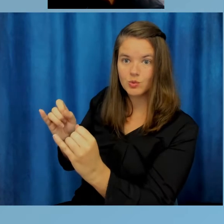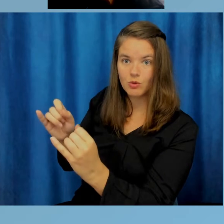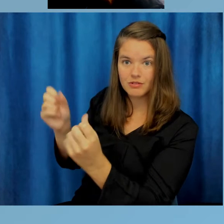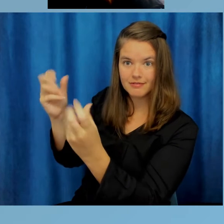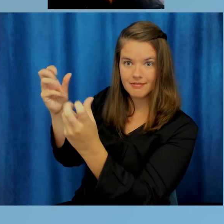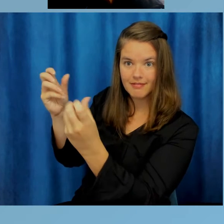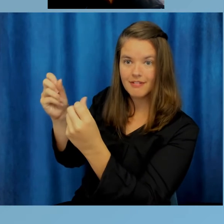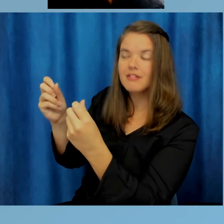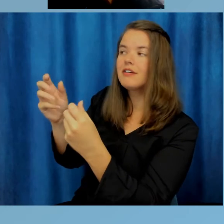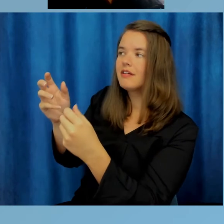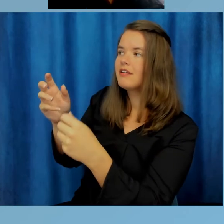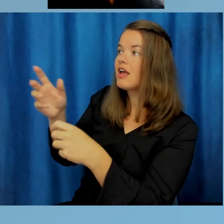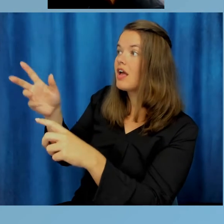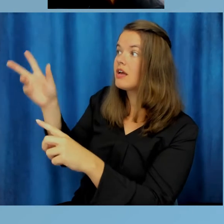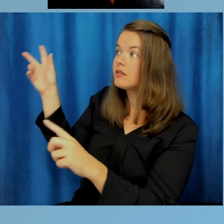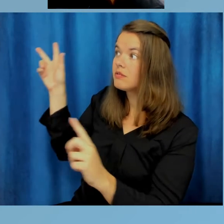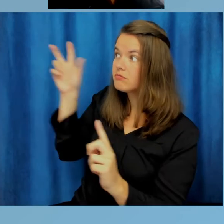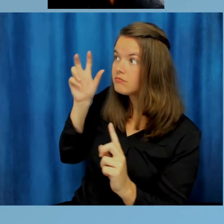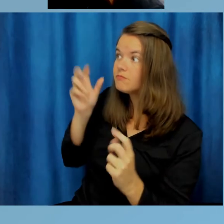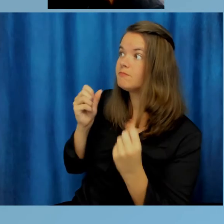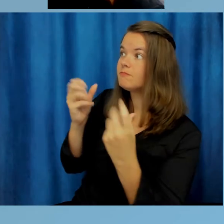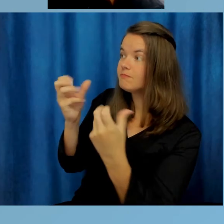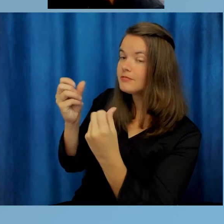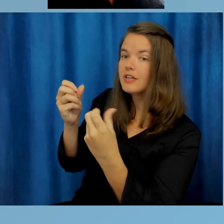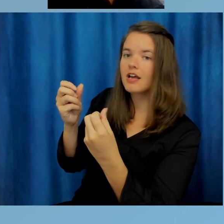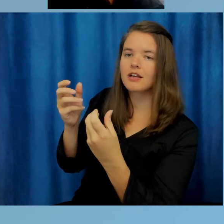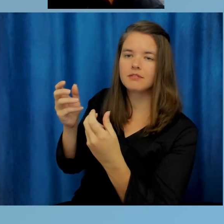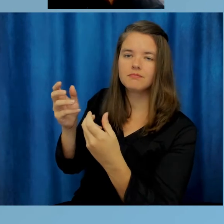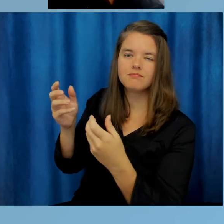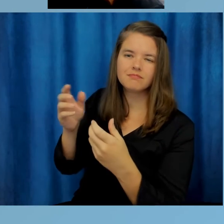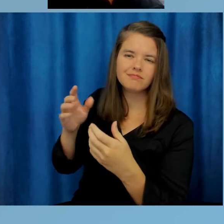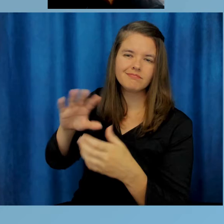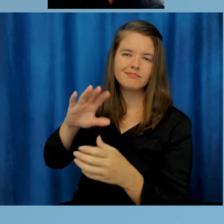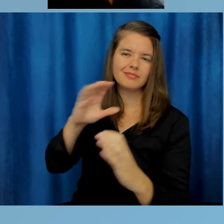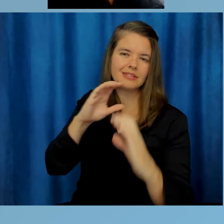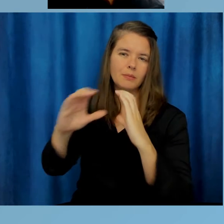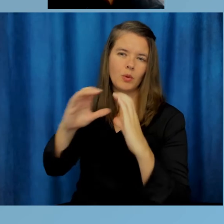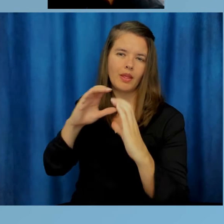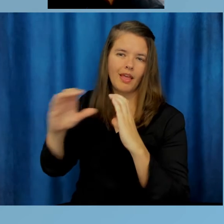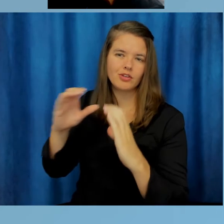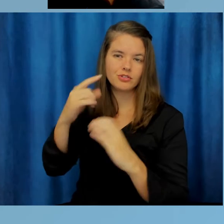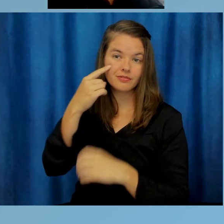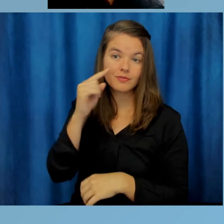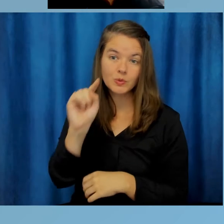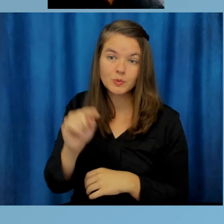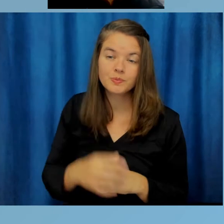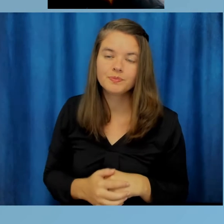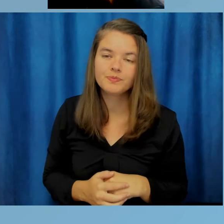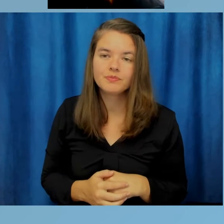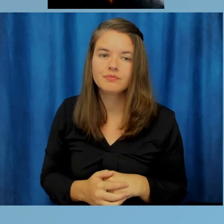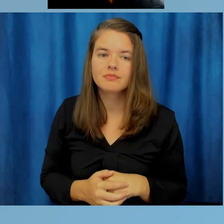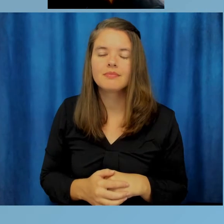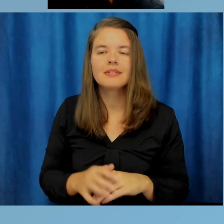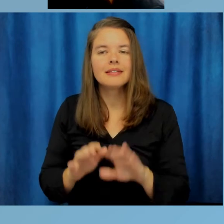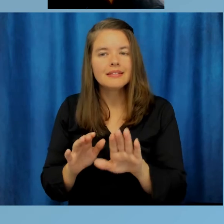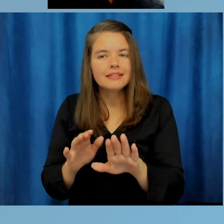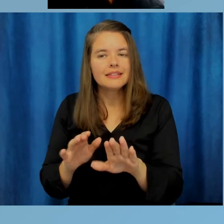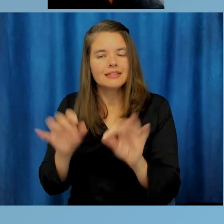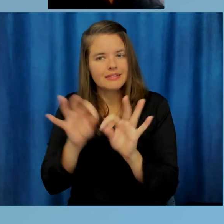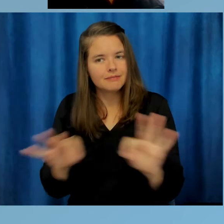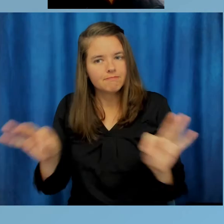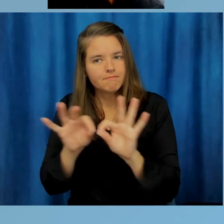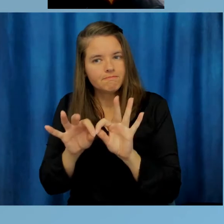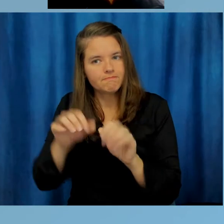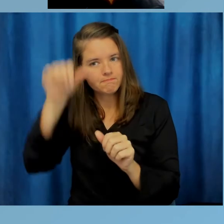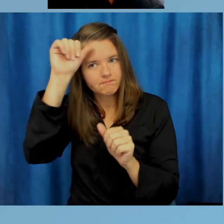is saying and vice versa, and sign back to the deaf individual. So therefore becoming that communication for you. What to